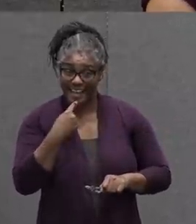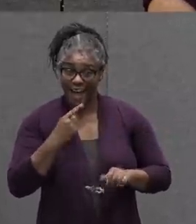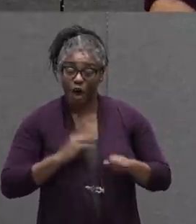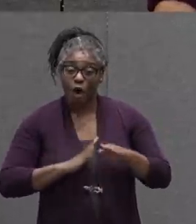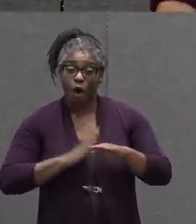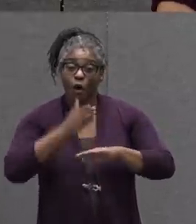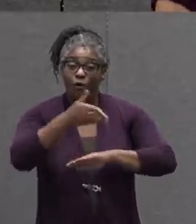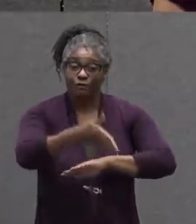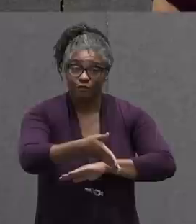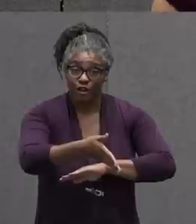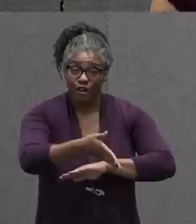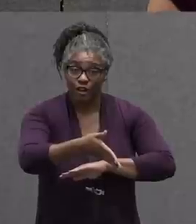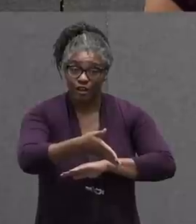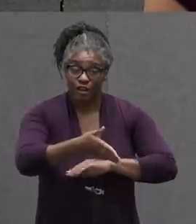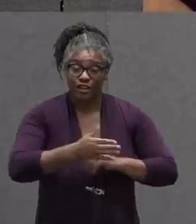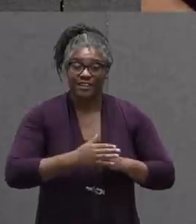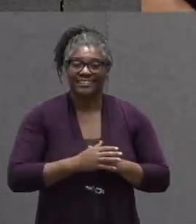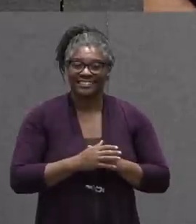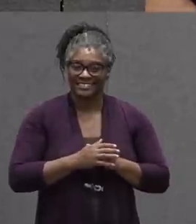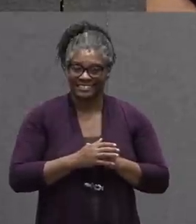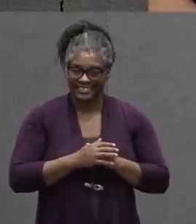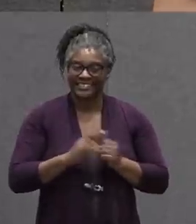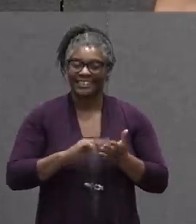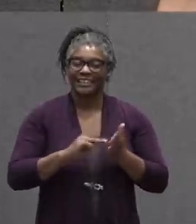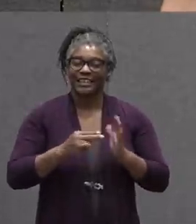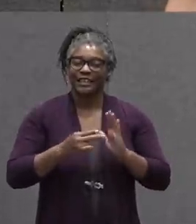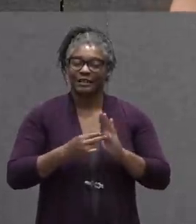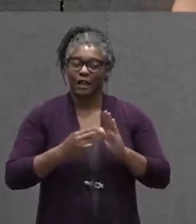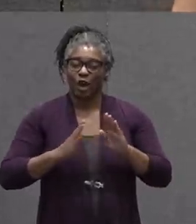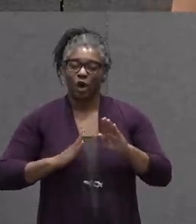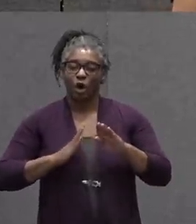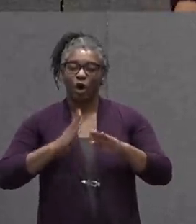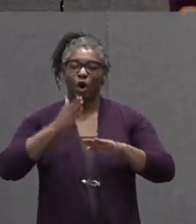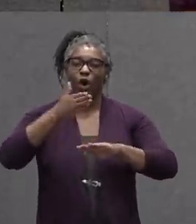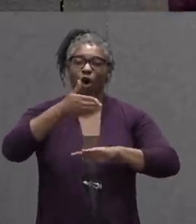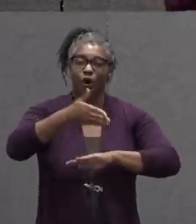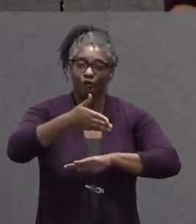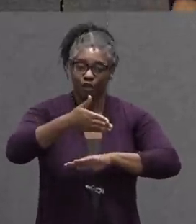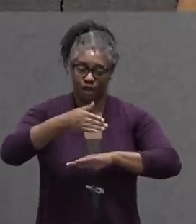That means we go over something or above it.